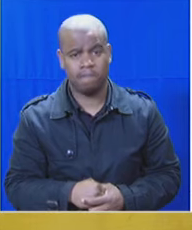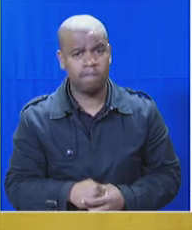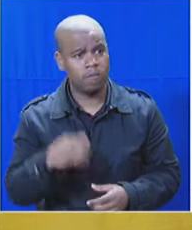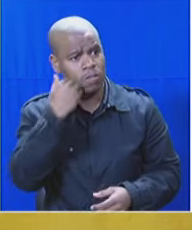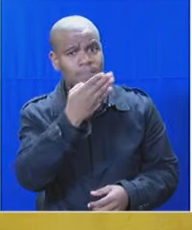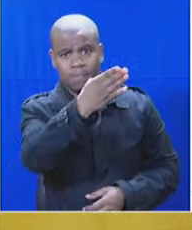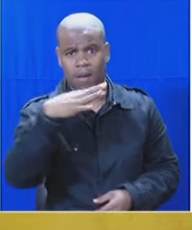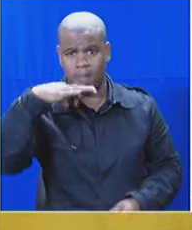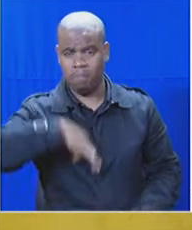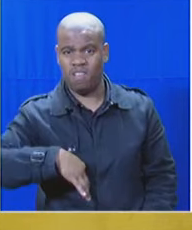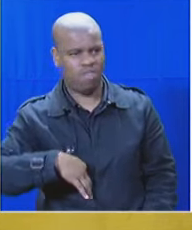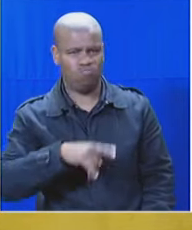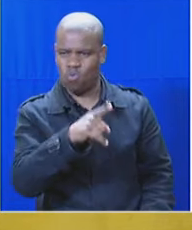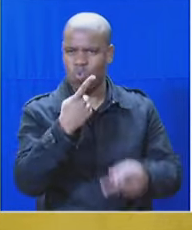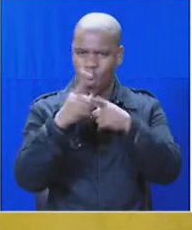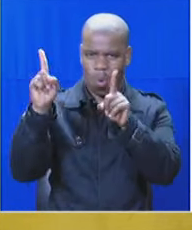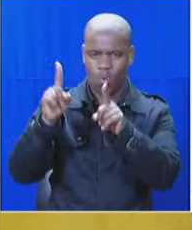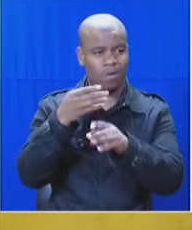Ayizokwenzeka.